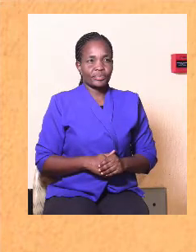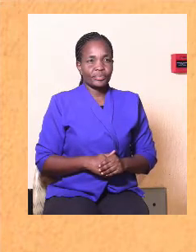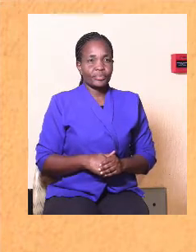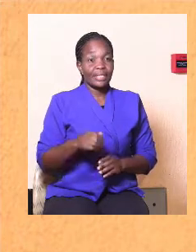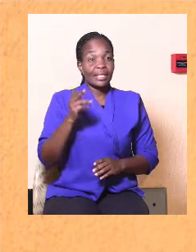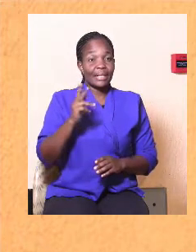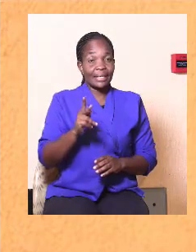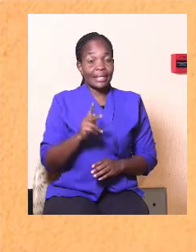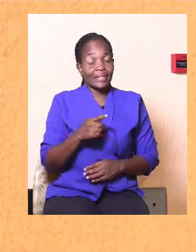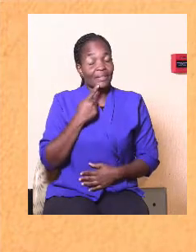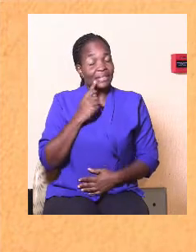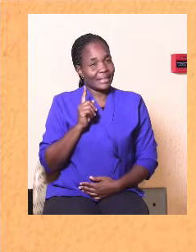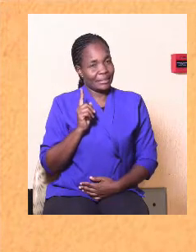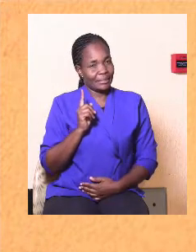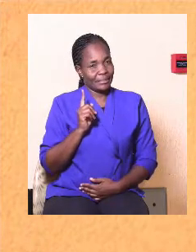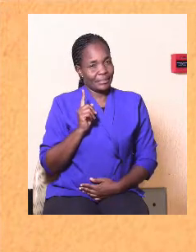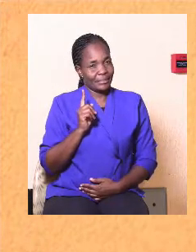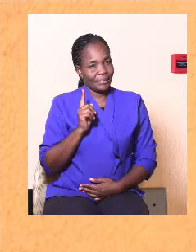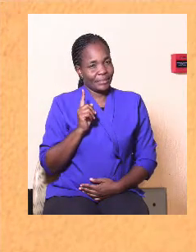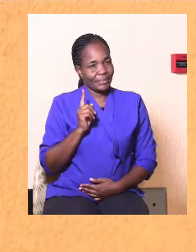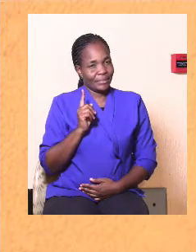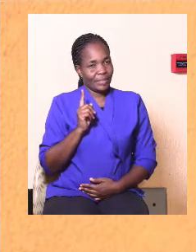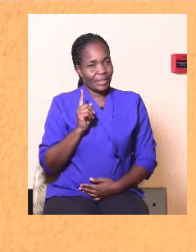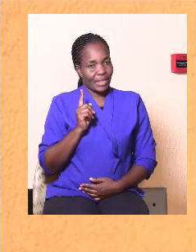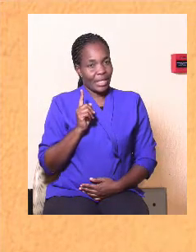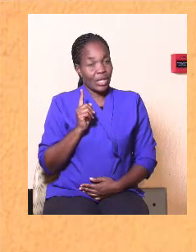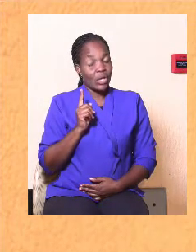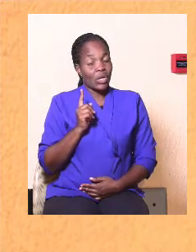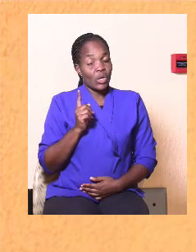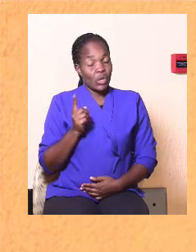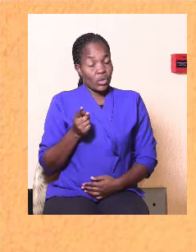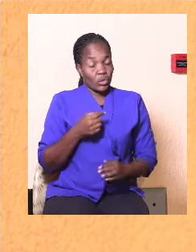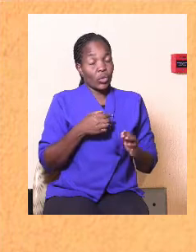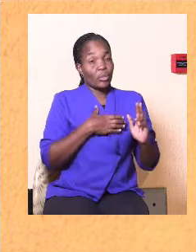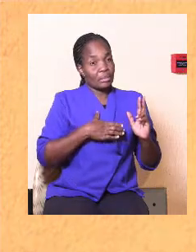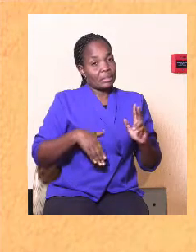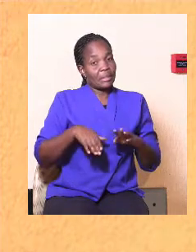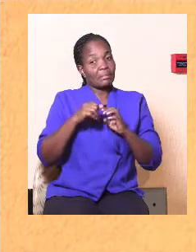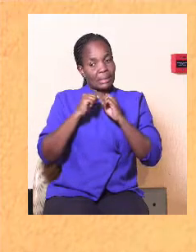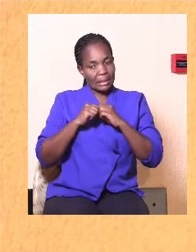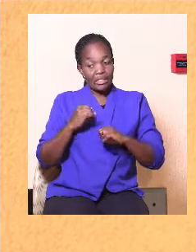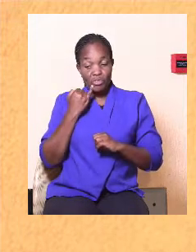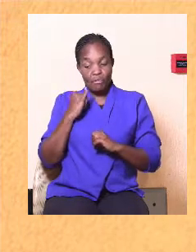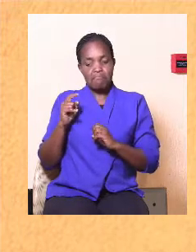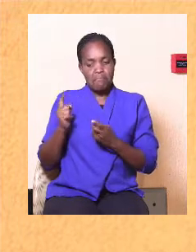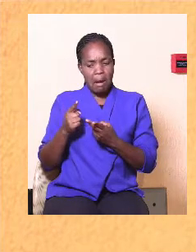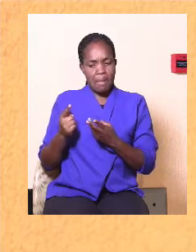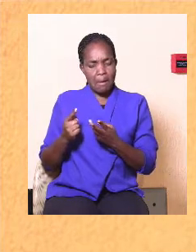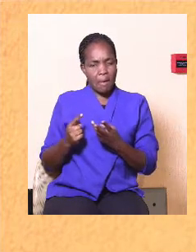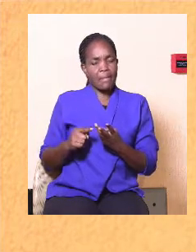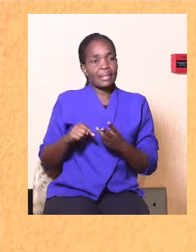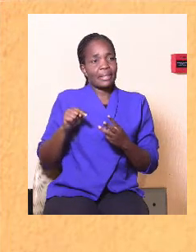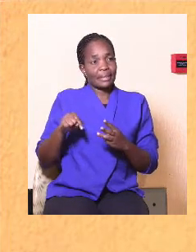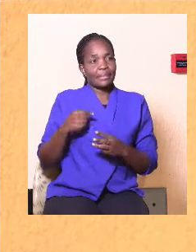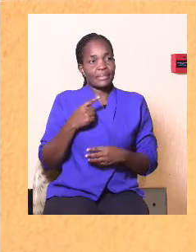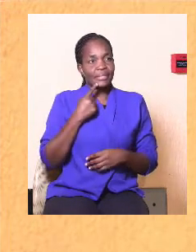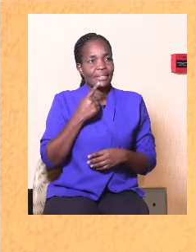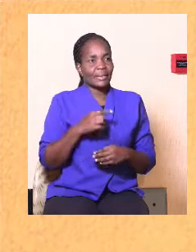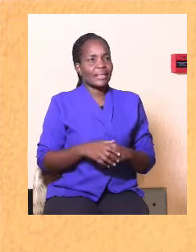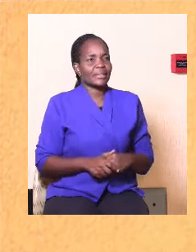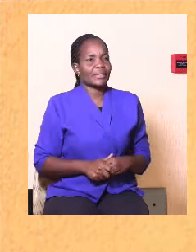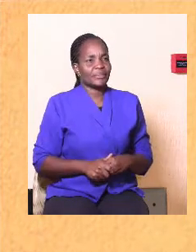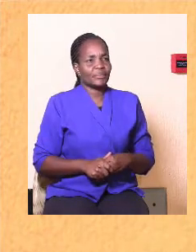also told you that we have responded to that call of the President, and we are proposing, that time we were